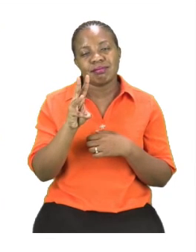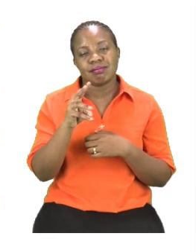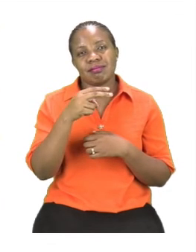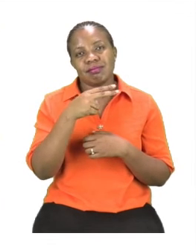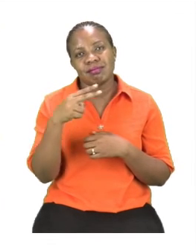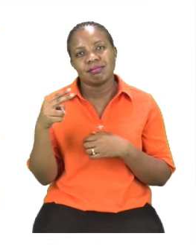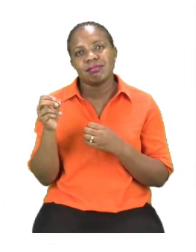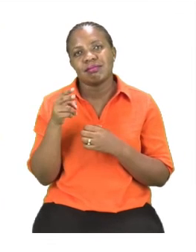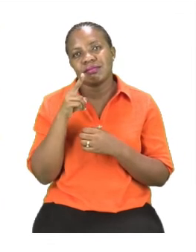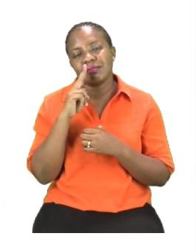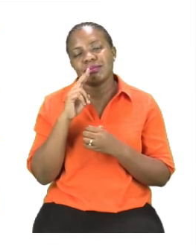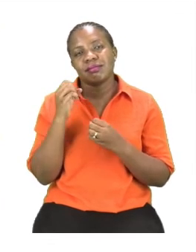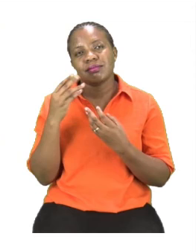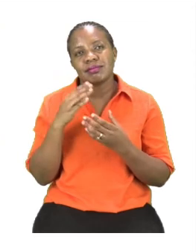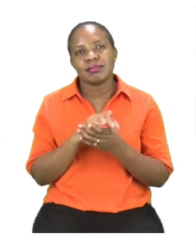are